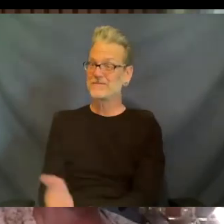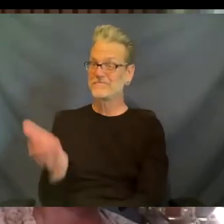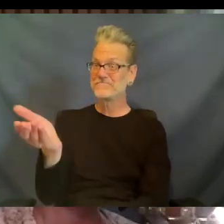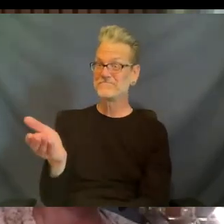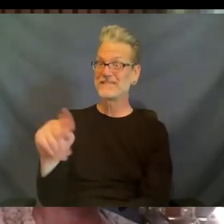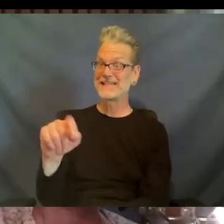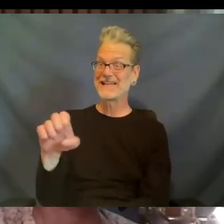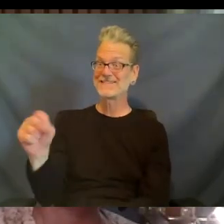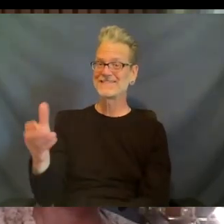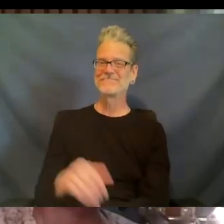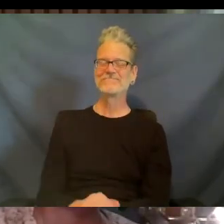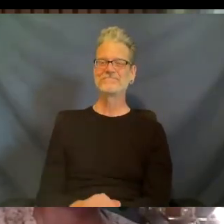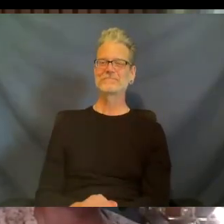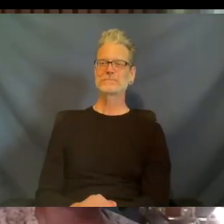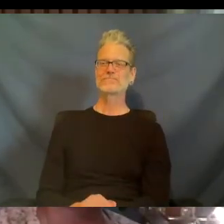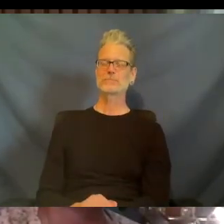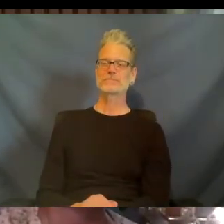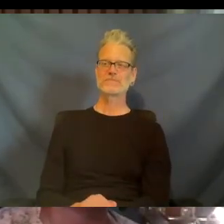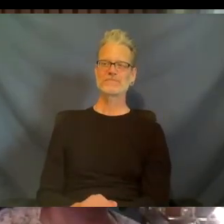over to you.